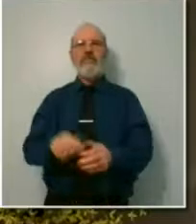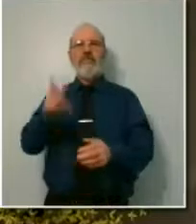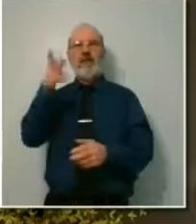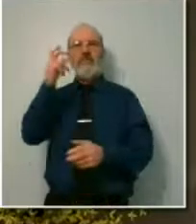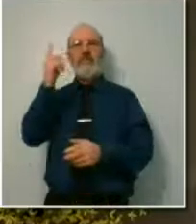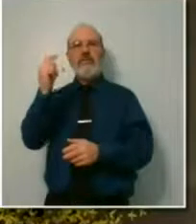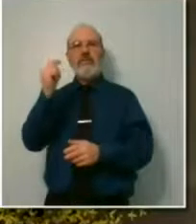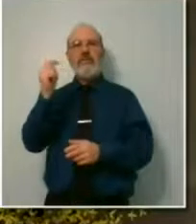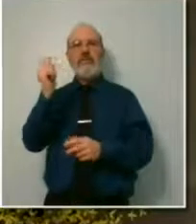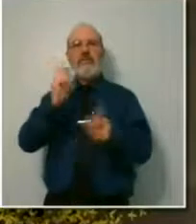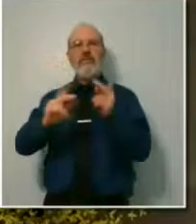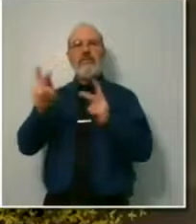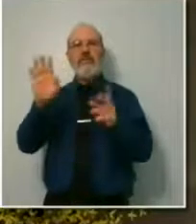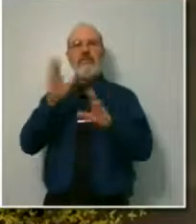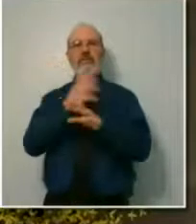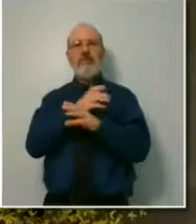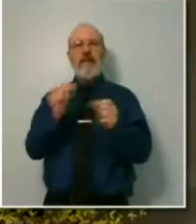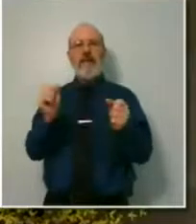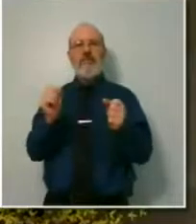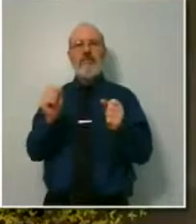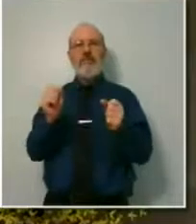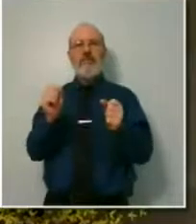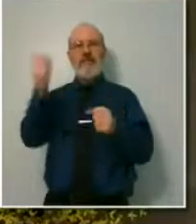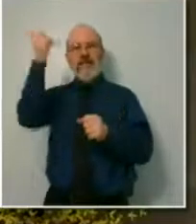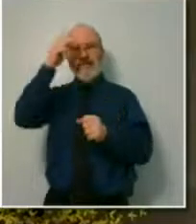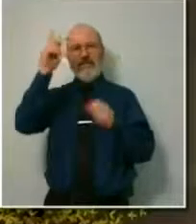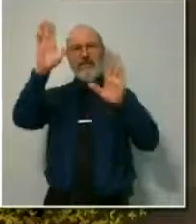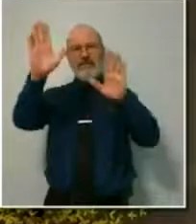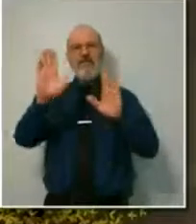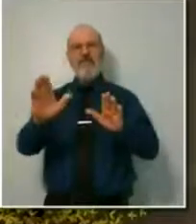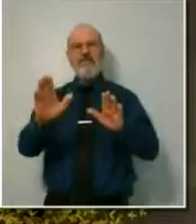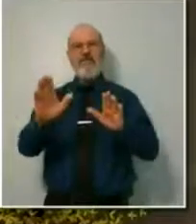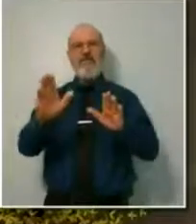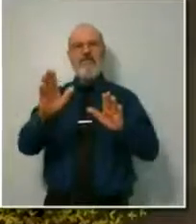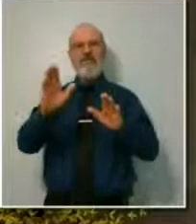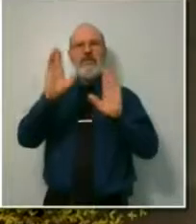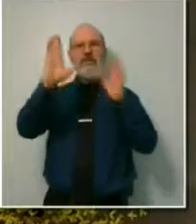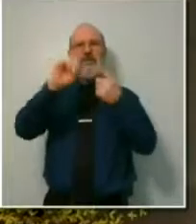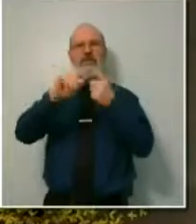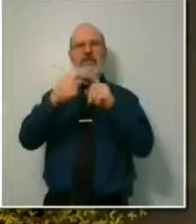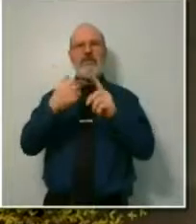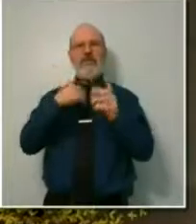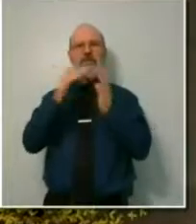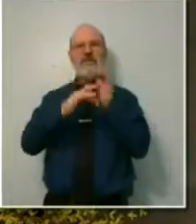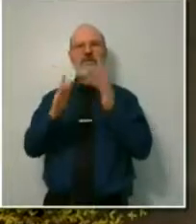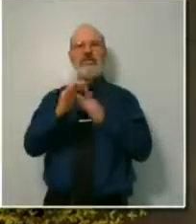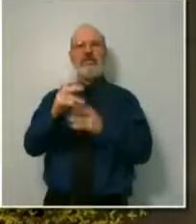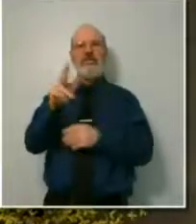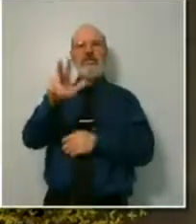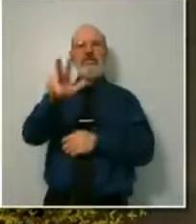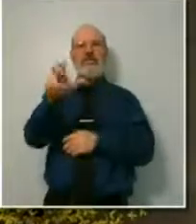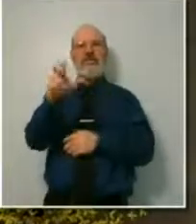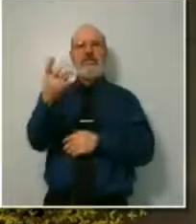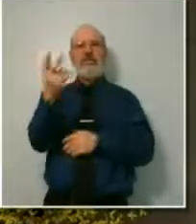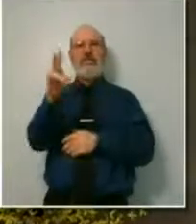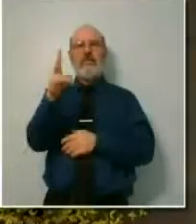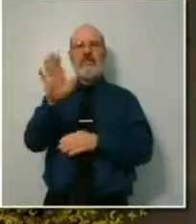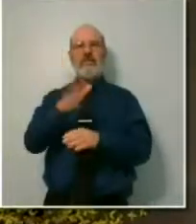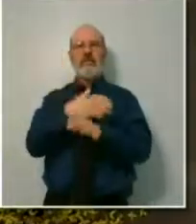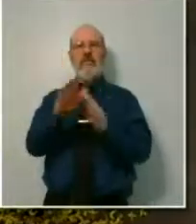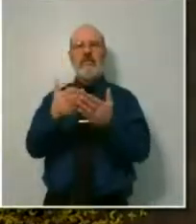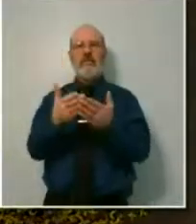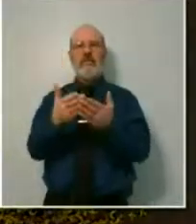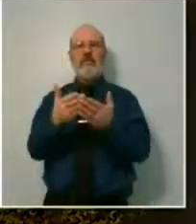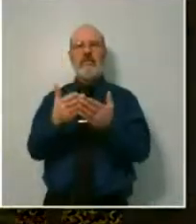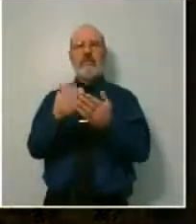that were saved in the Philippines. Isn't that wonderful? What a Friend We Have in Jesus. 317 in the hymn book. And it'll be on your screen. Sing out